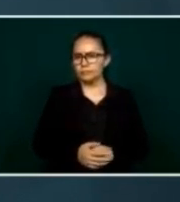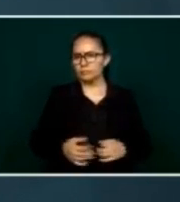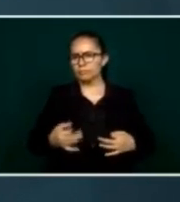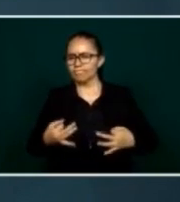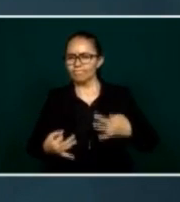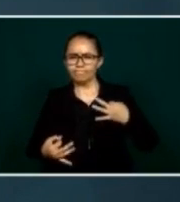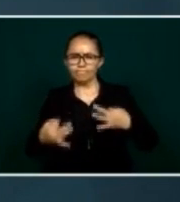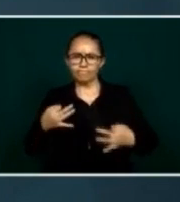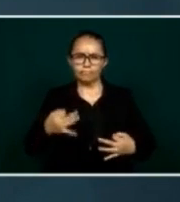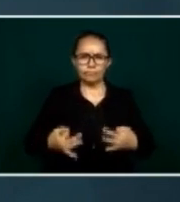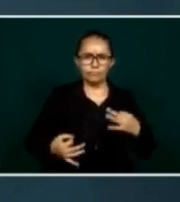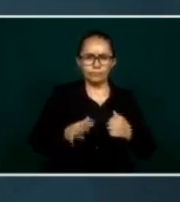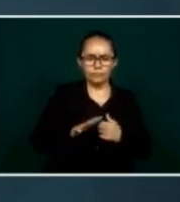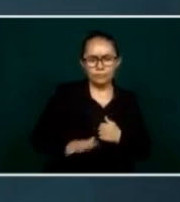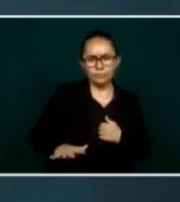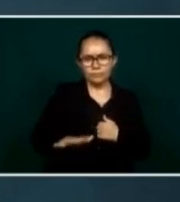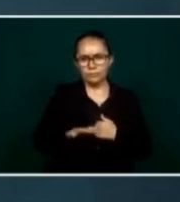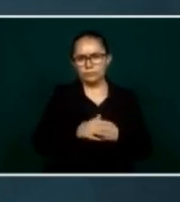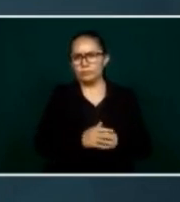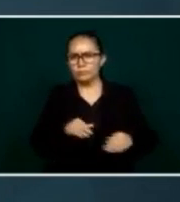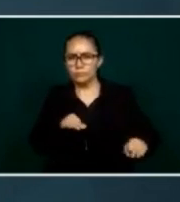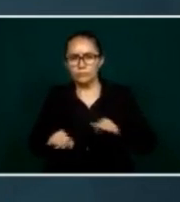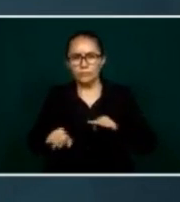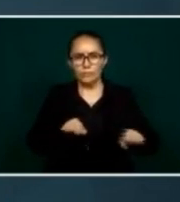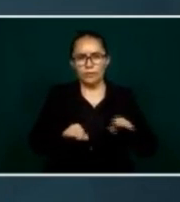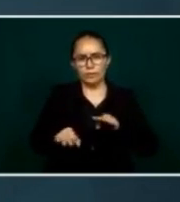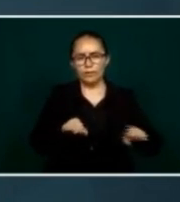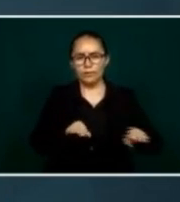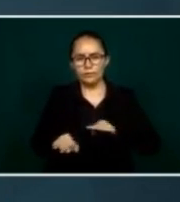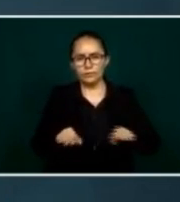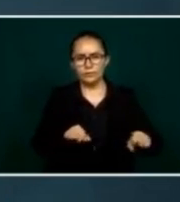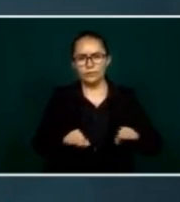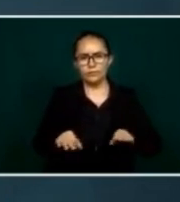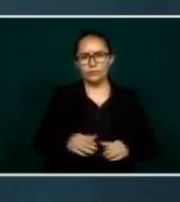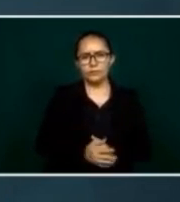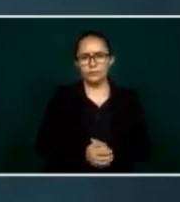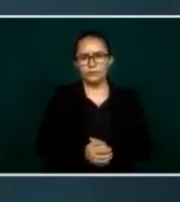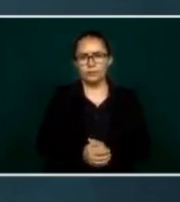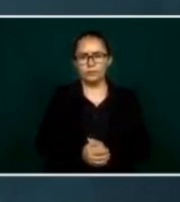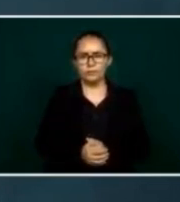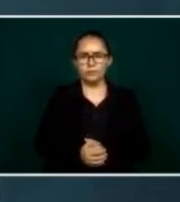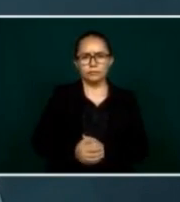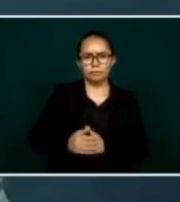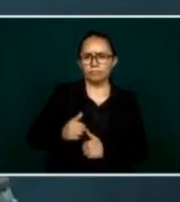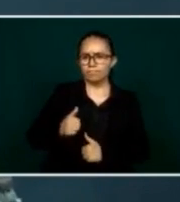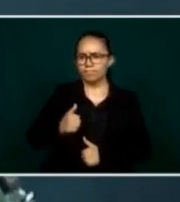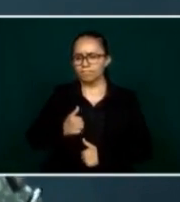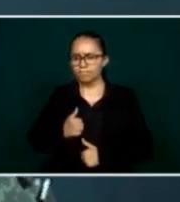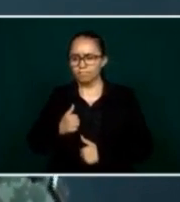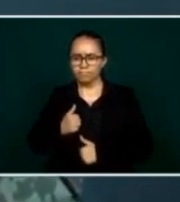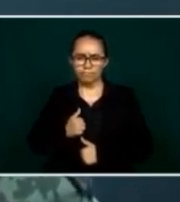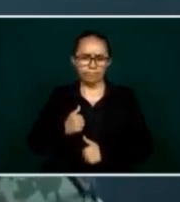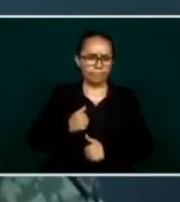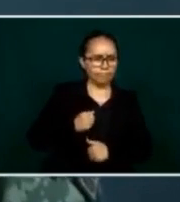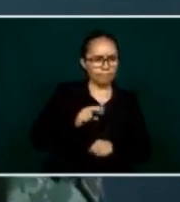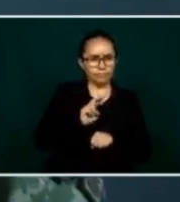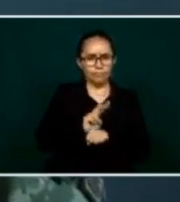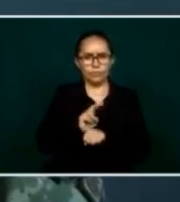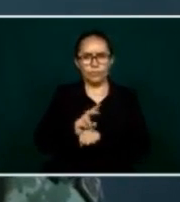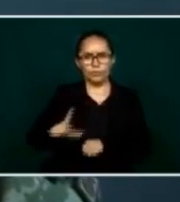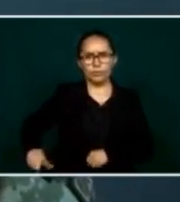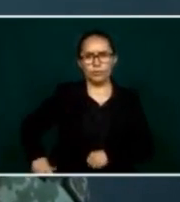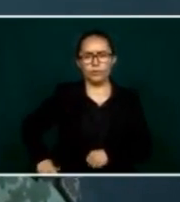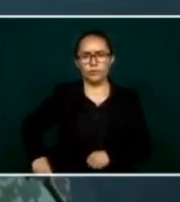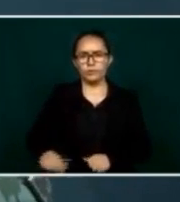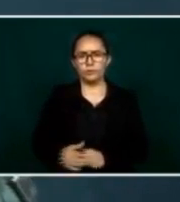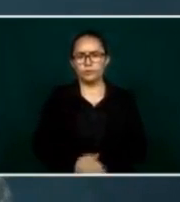The results that have been presented are also regarding the coordination of